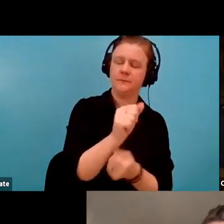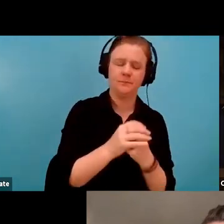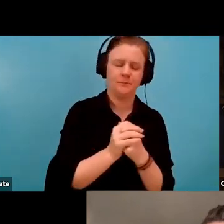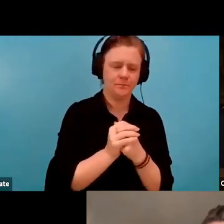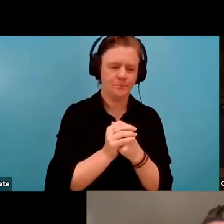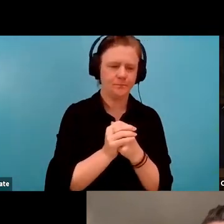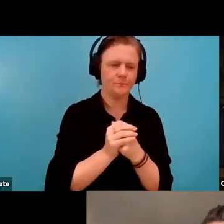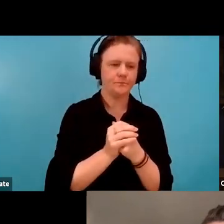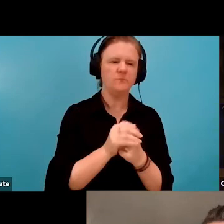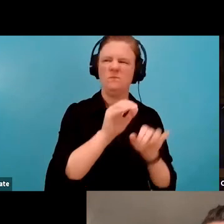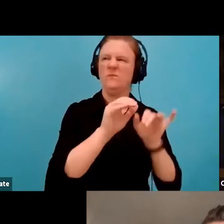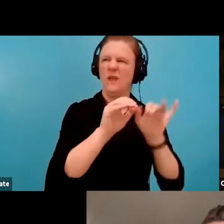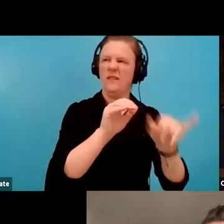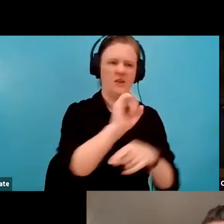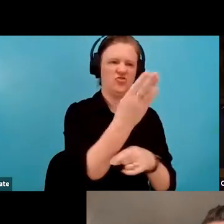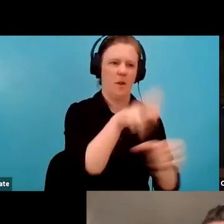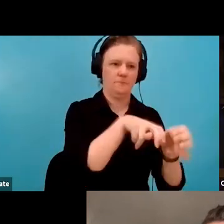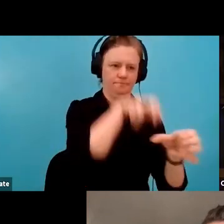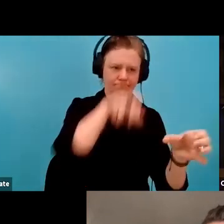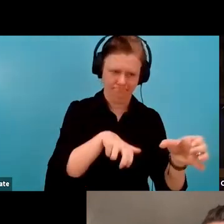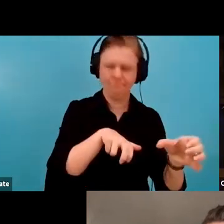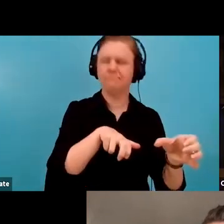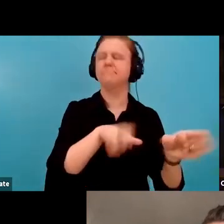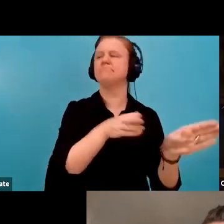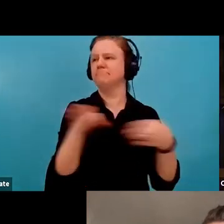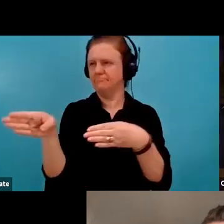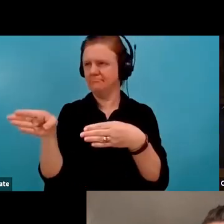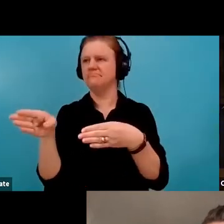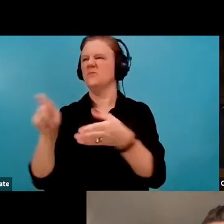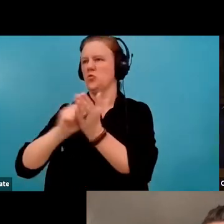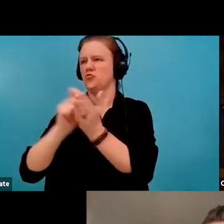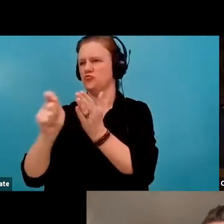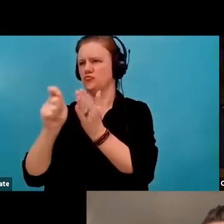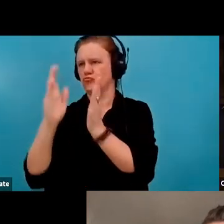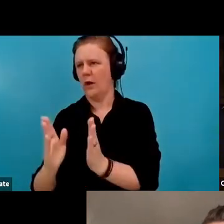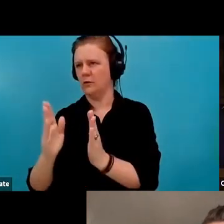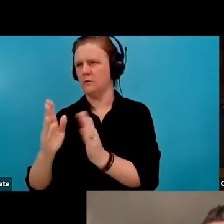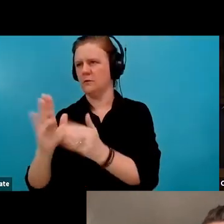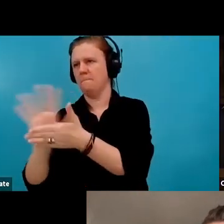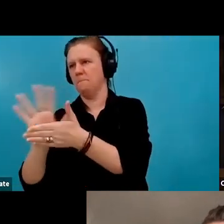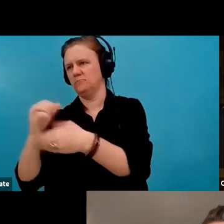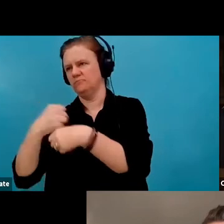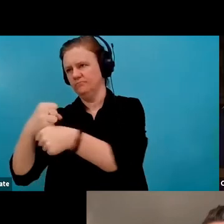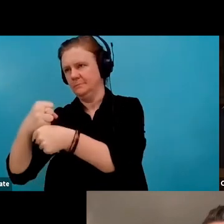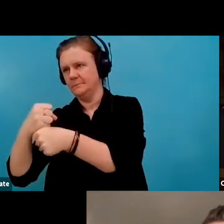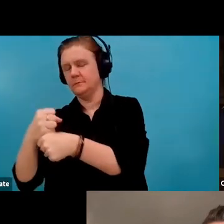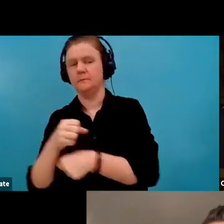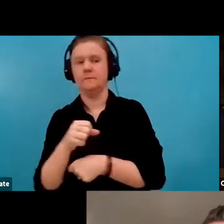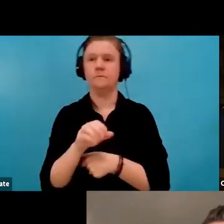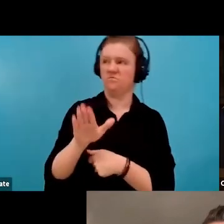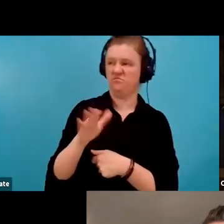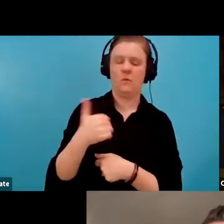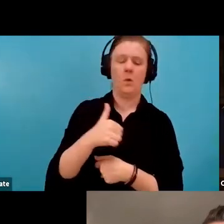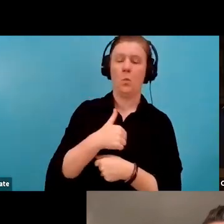And when I left that job to become a filmmaker and full-time writer and all that sort of stuff, they said, we're going to give you a